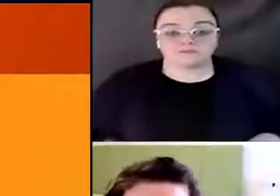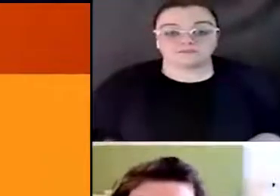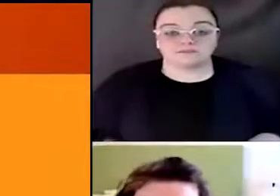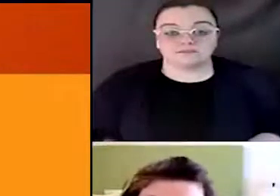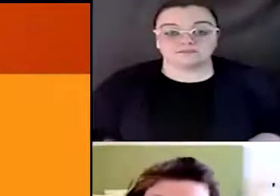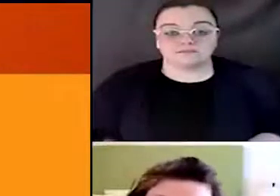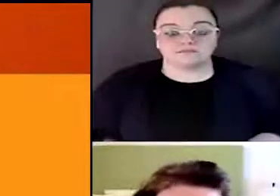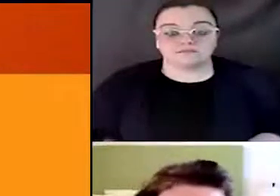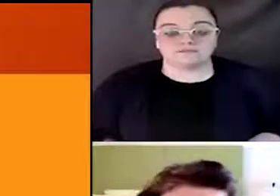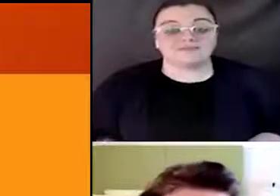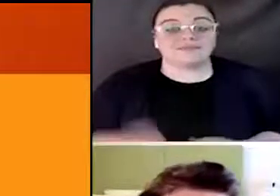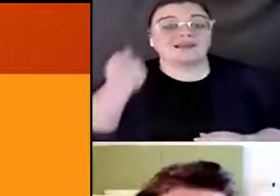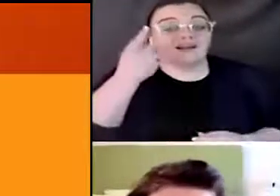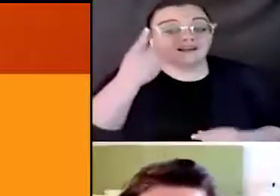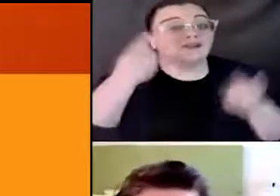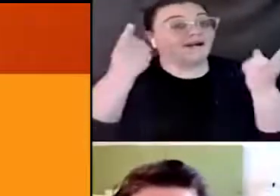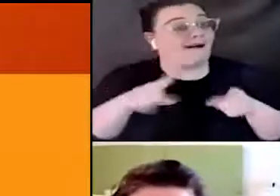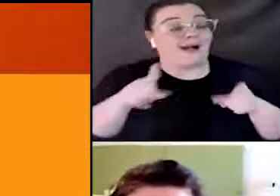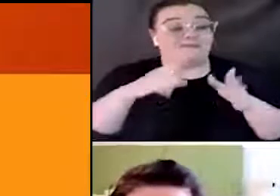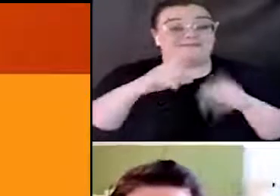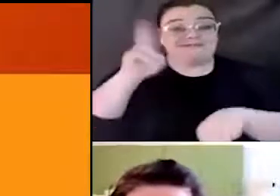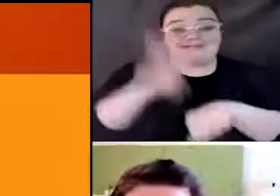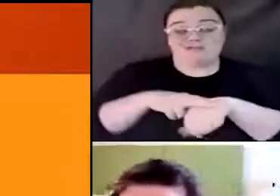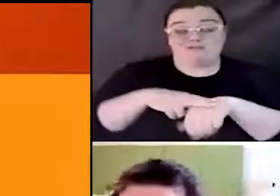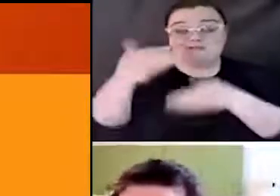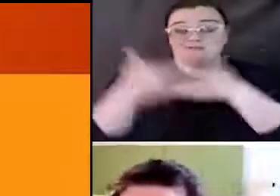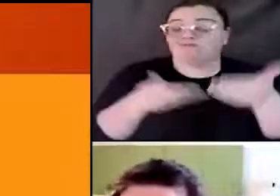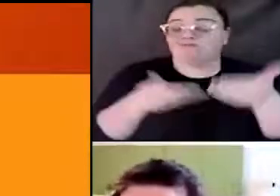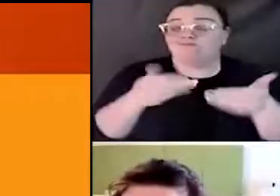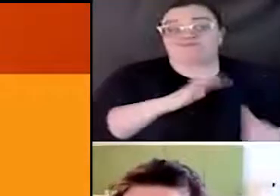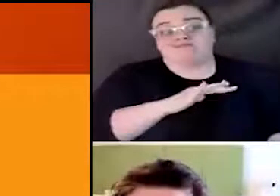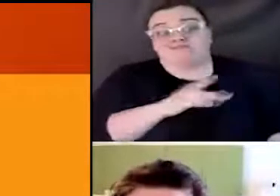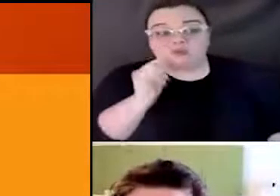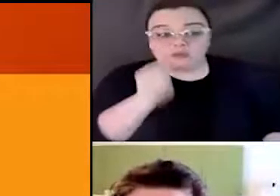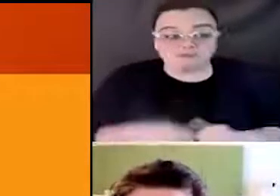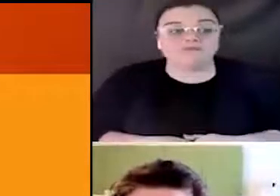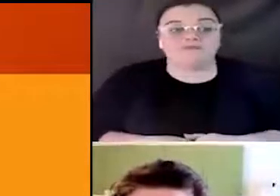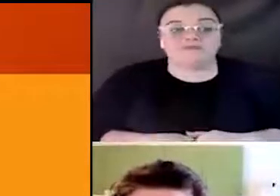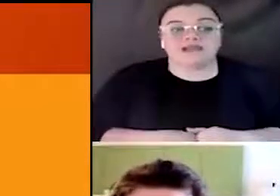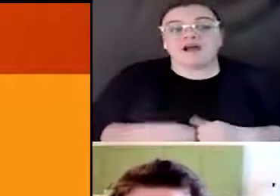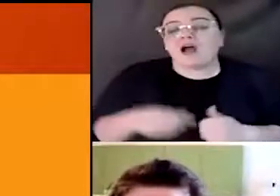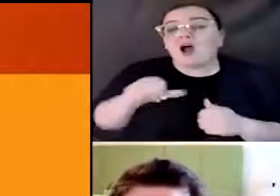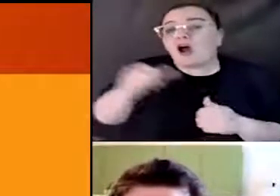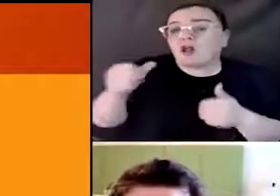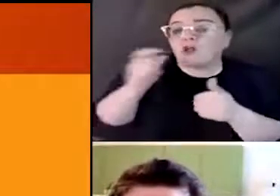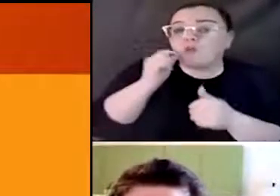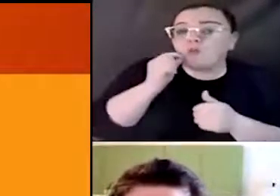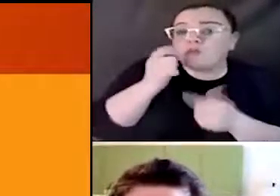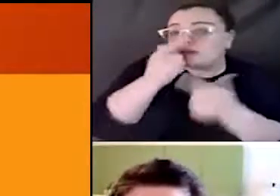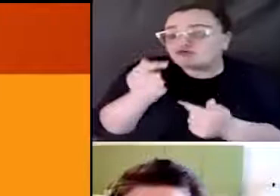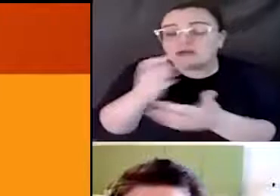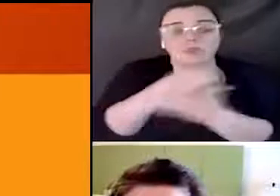This did end up happening organically, which I think is really cool. Another really interesting thing about the project was that